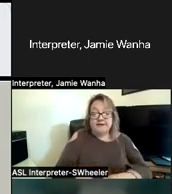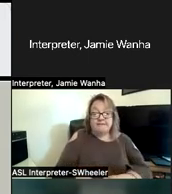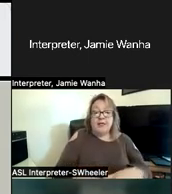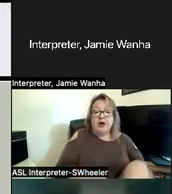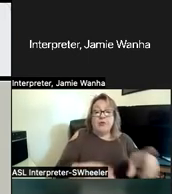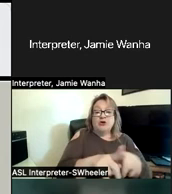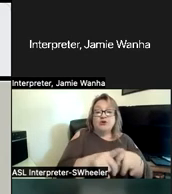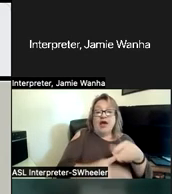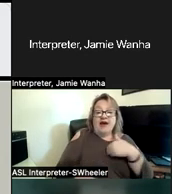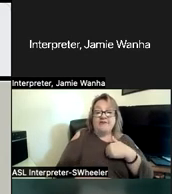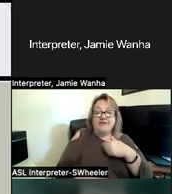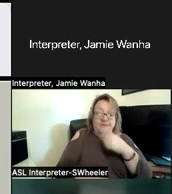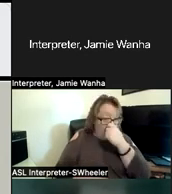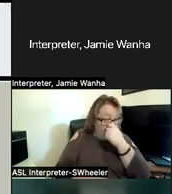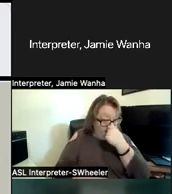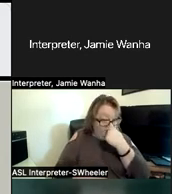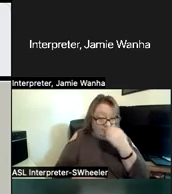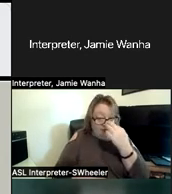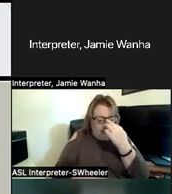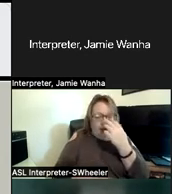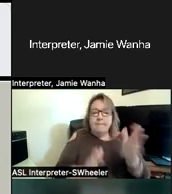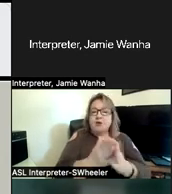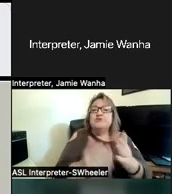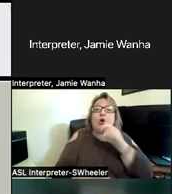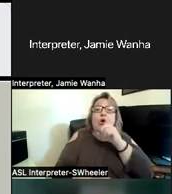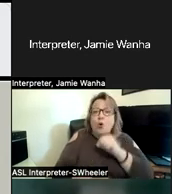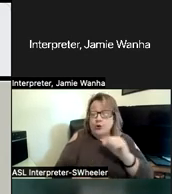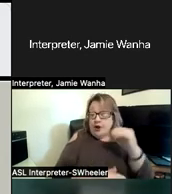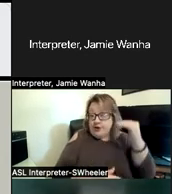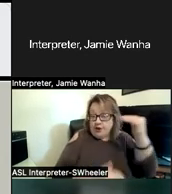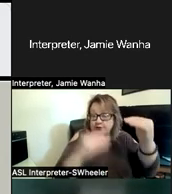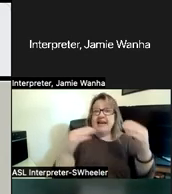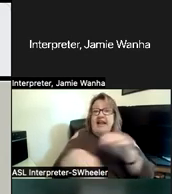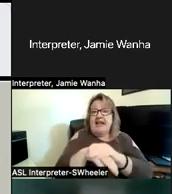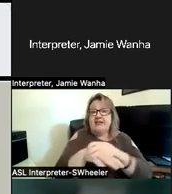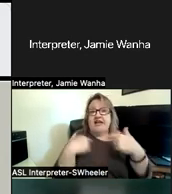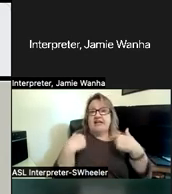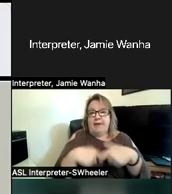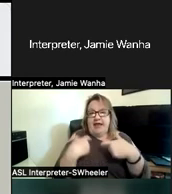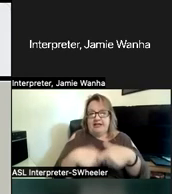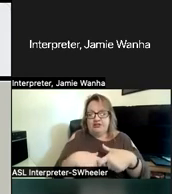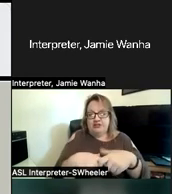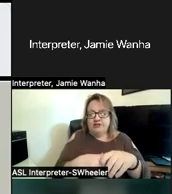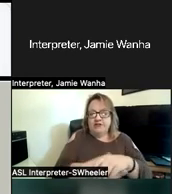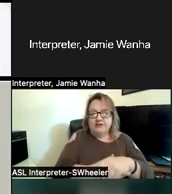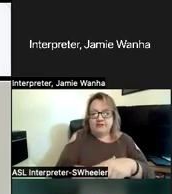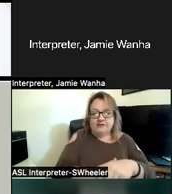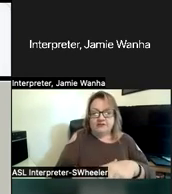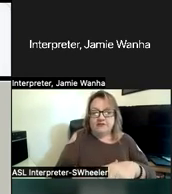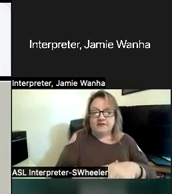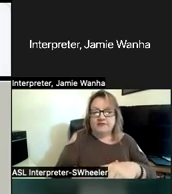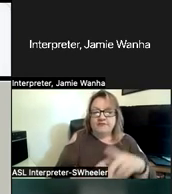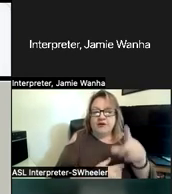do books for older adults, both in English and Spanish. So those are gonna be wider print